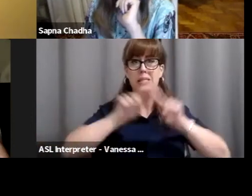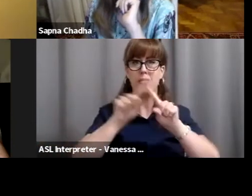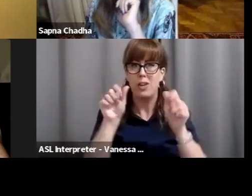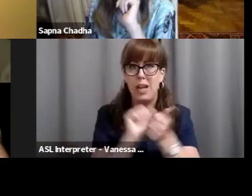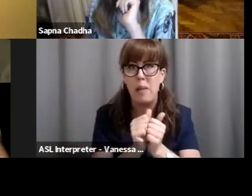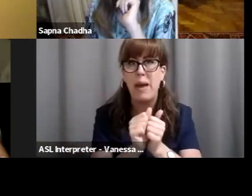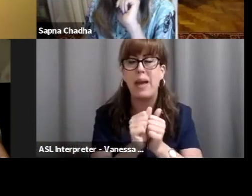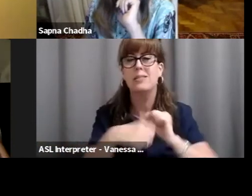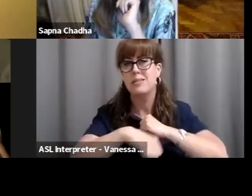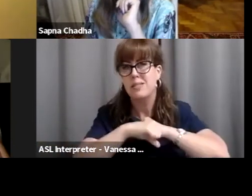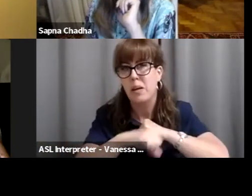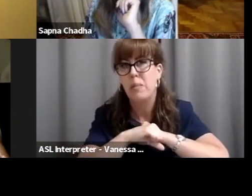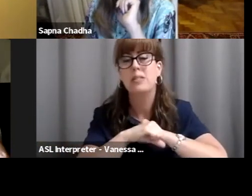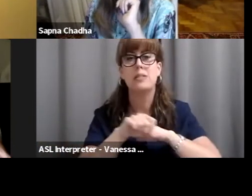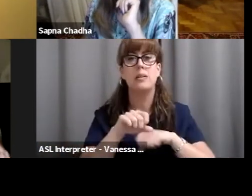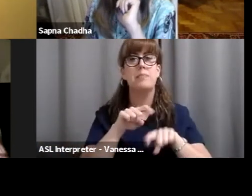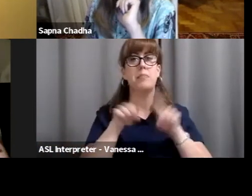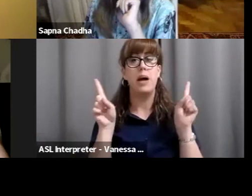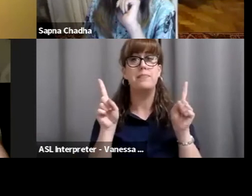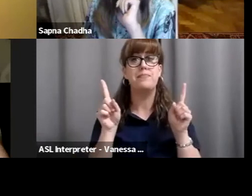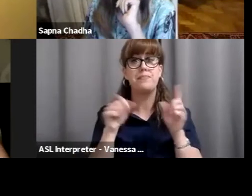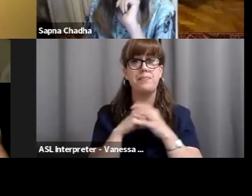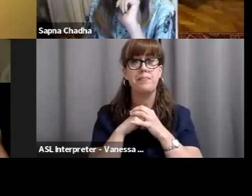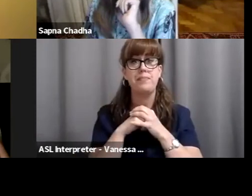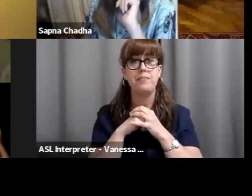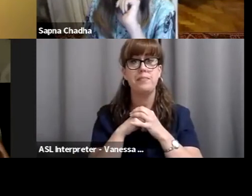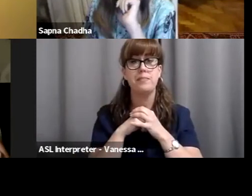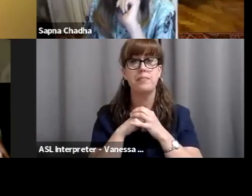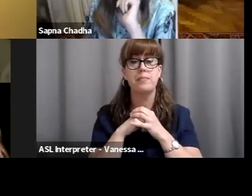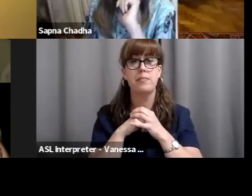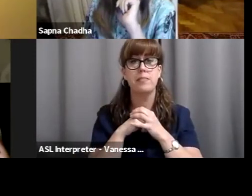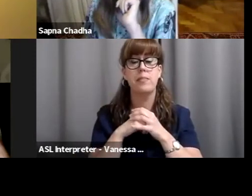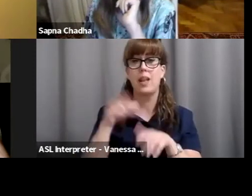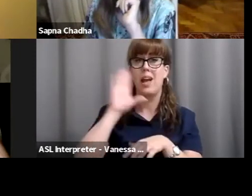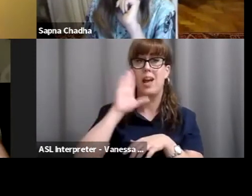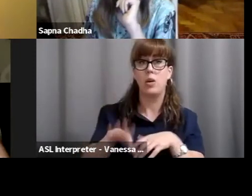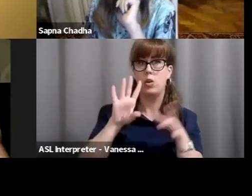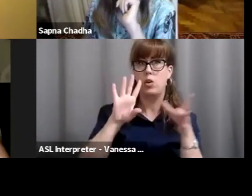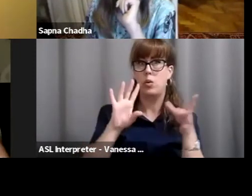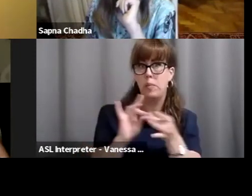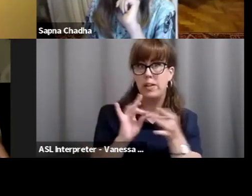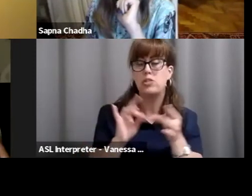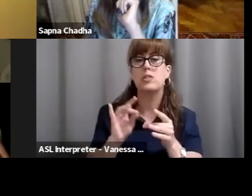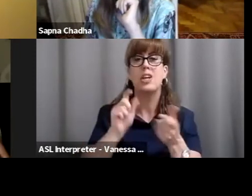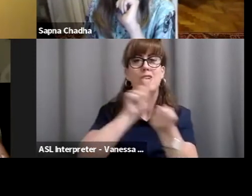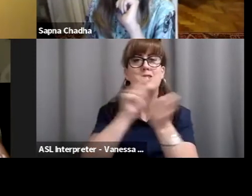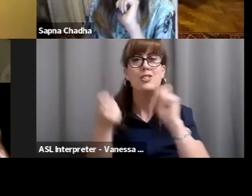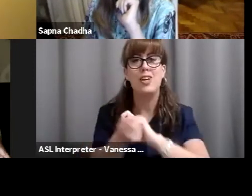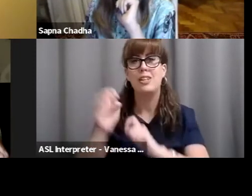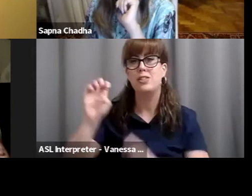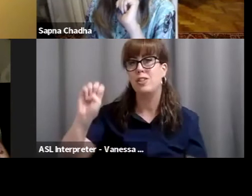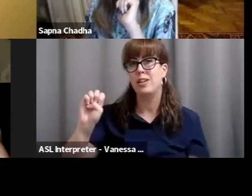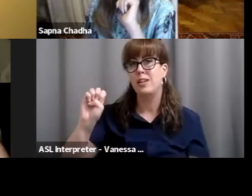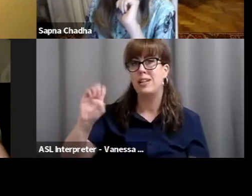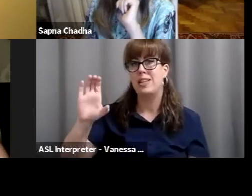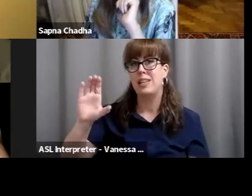with Ogilvy, I know, you mentioned about, changing the ecosystem. And one of the commitments